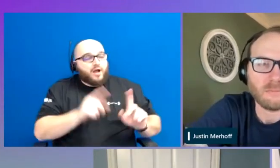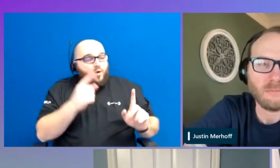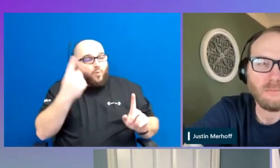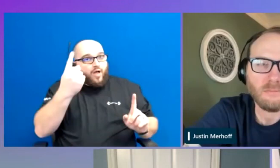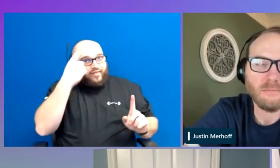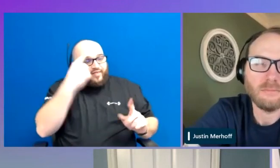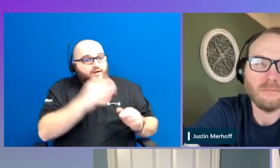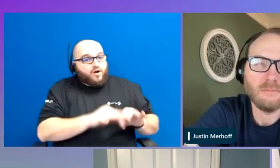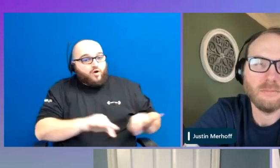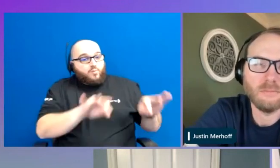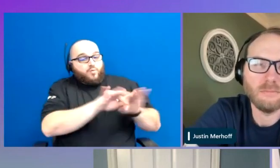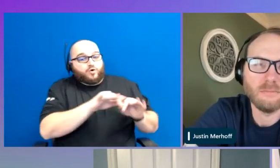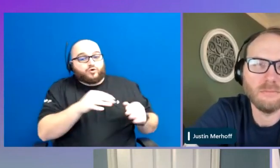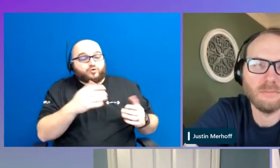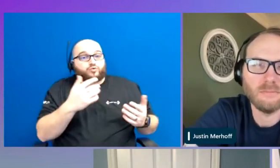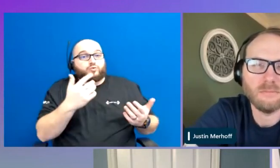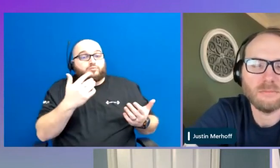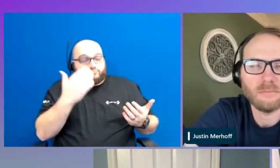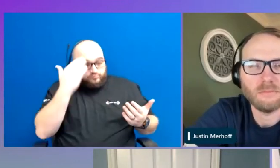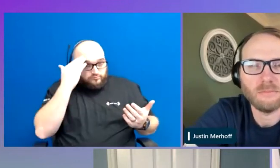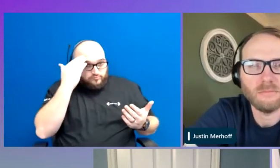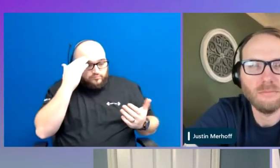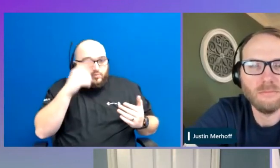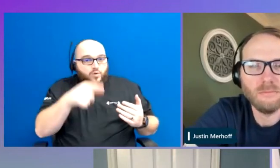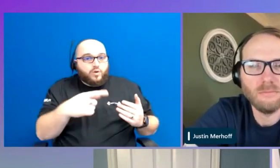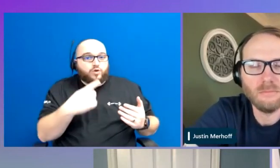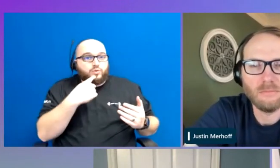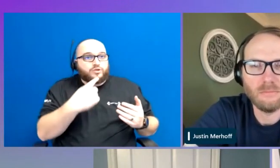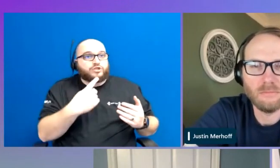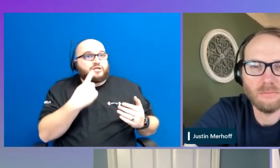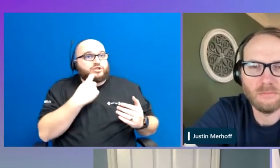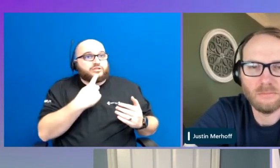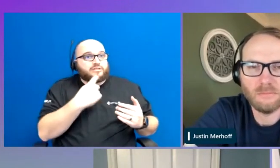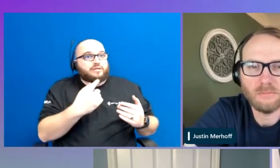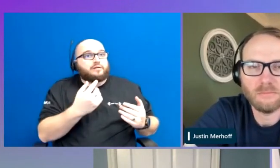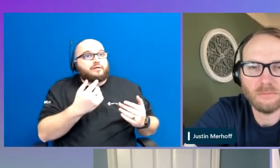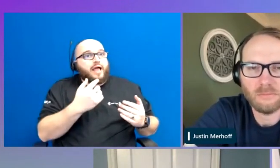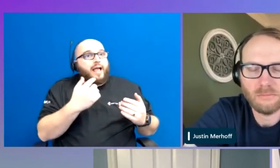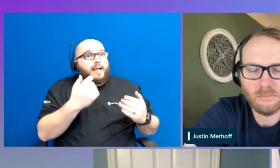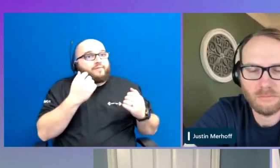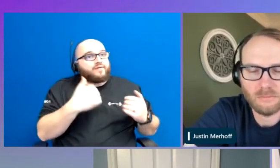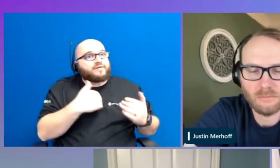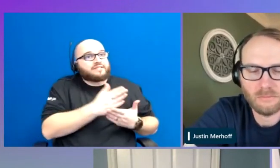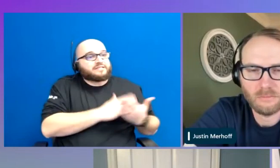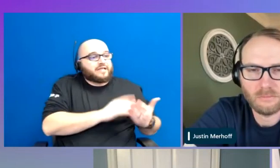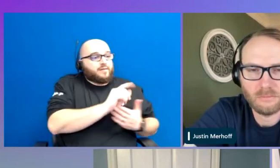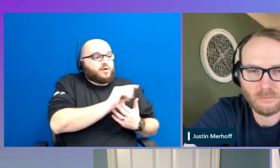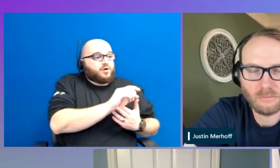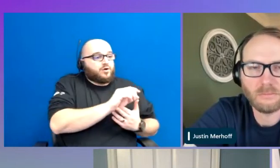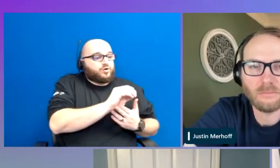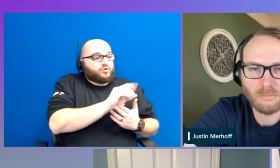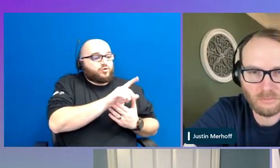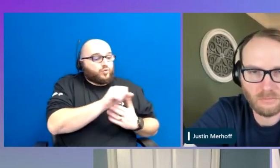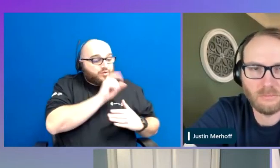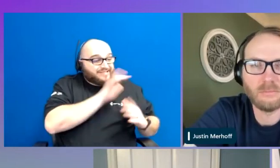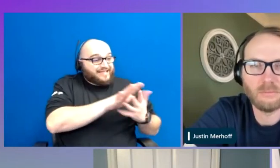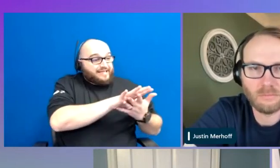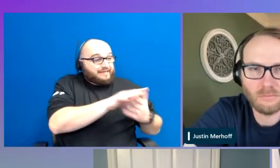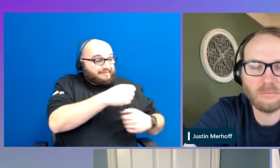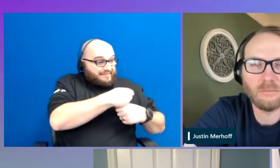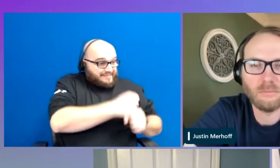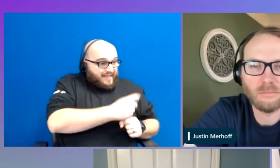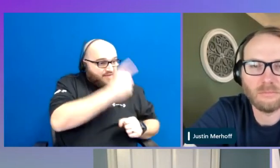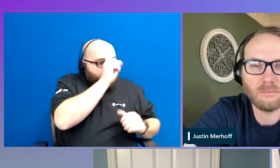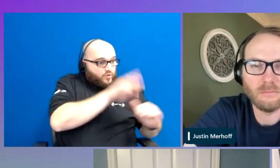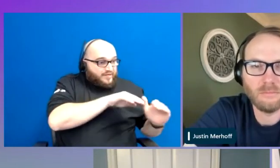note when it comes to that is, like you mentioned, there are lots of tools. I mean, there are some tools out there that have been designed for accessibility, and